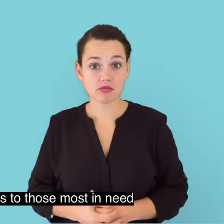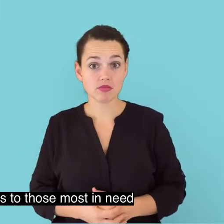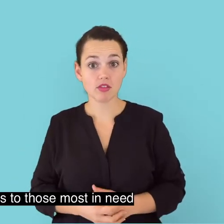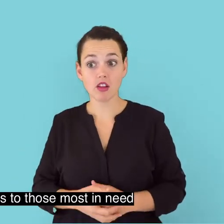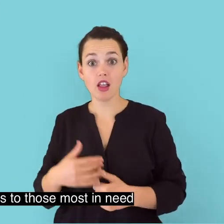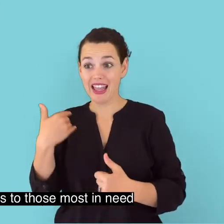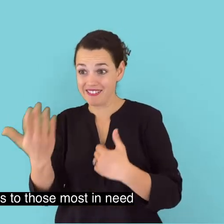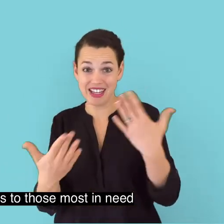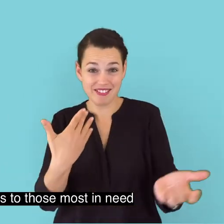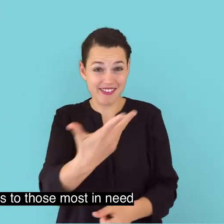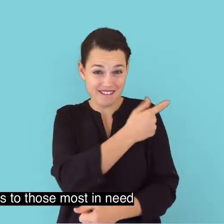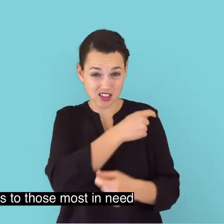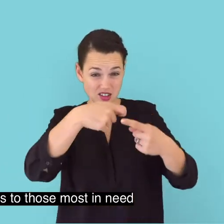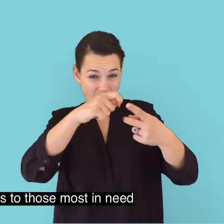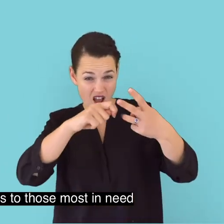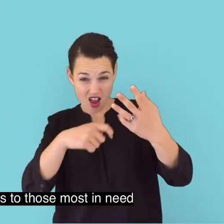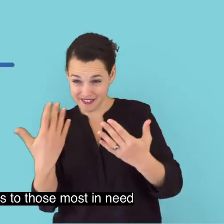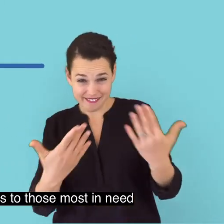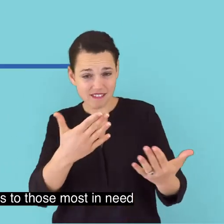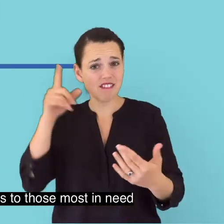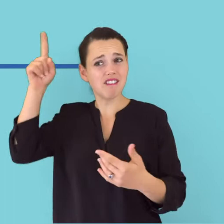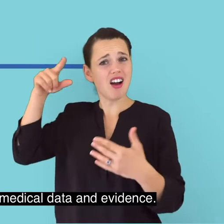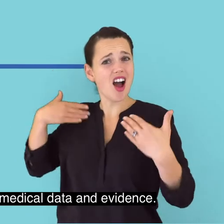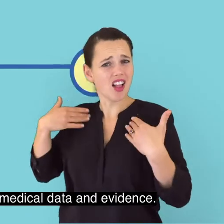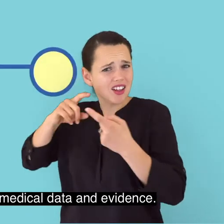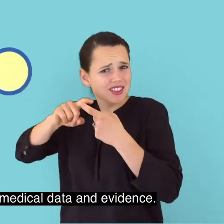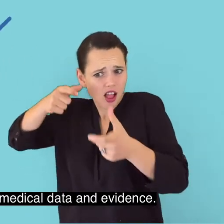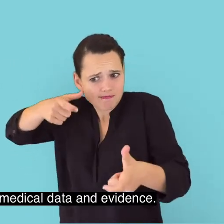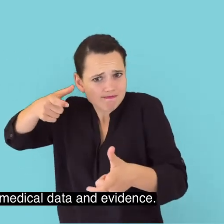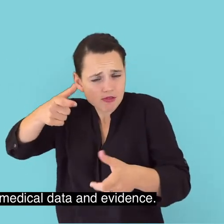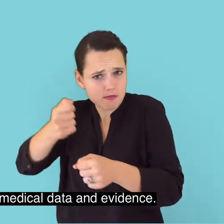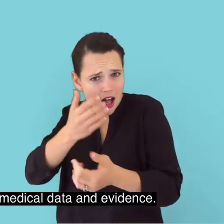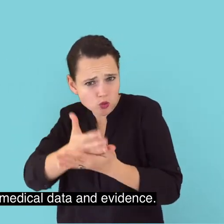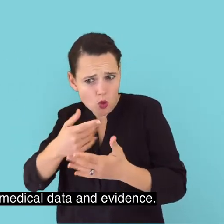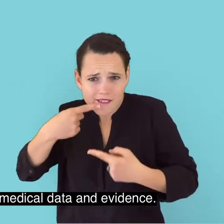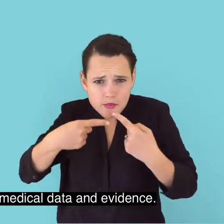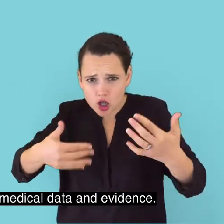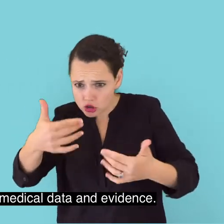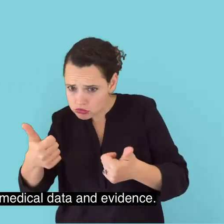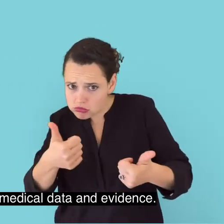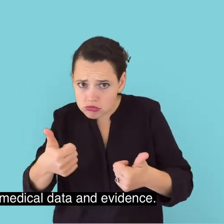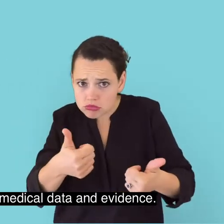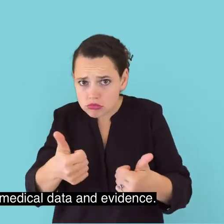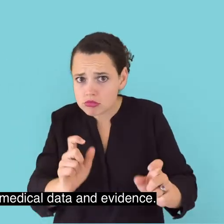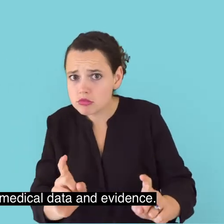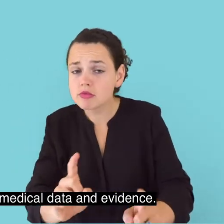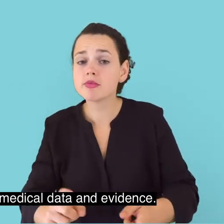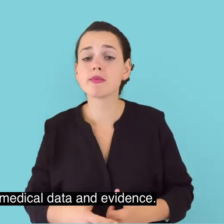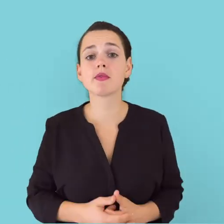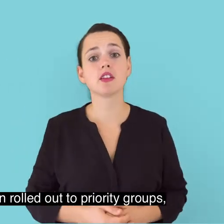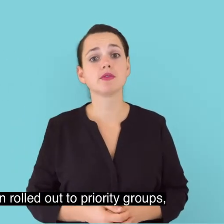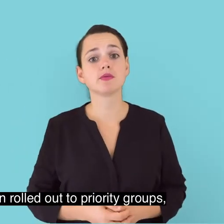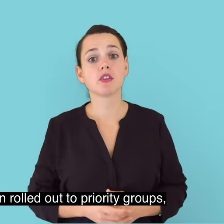The delivery of COVID-19 vaccines to those most in need will continually be reviewed based on medical data and evidence.